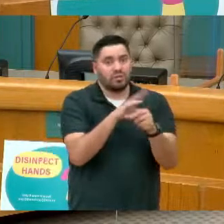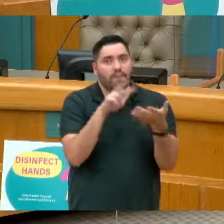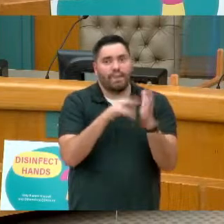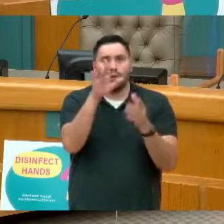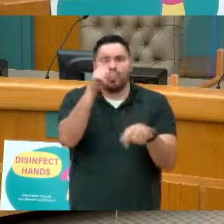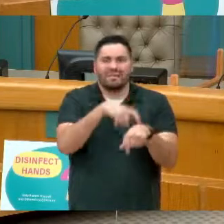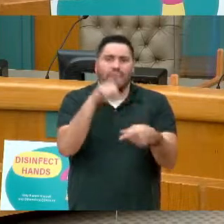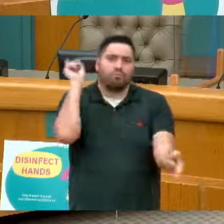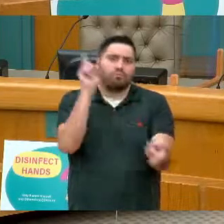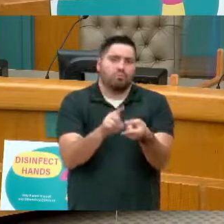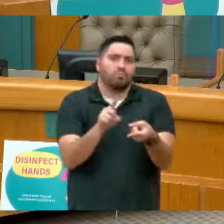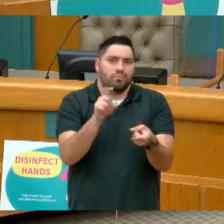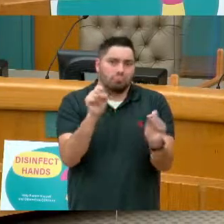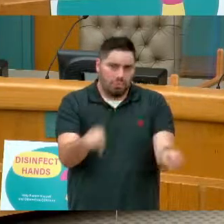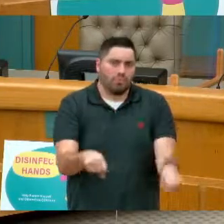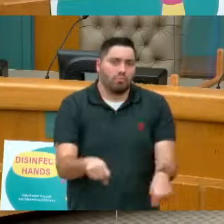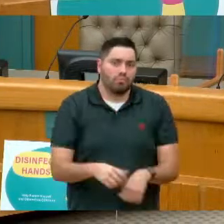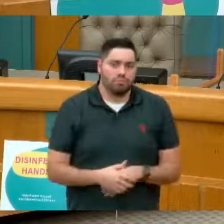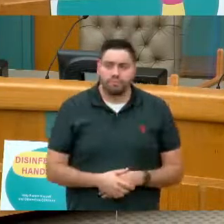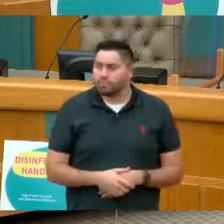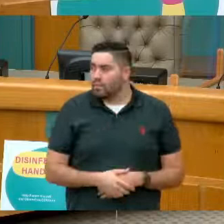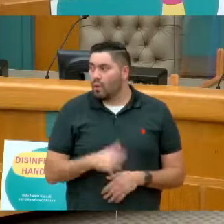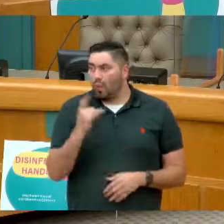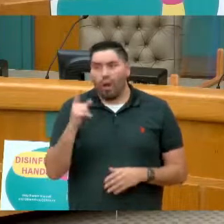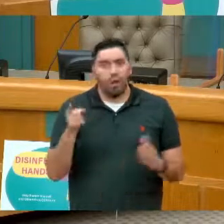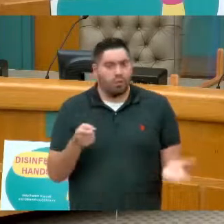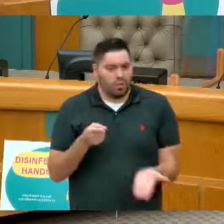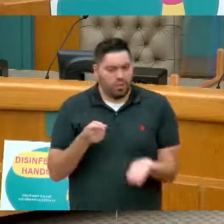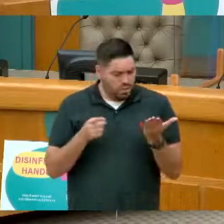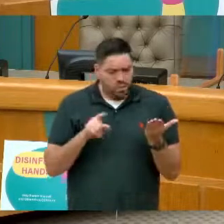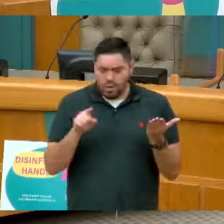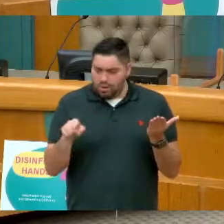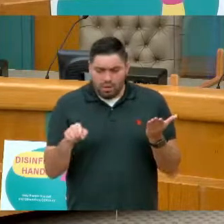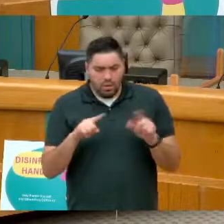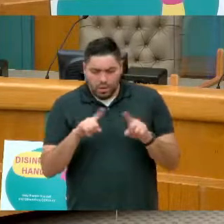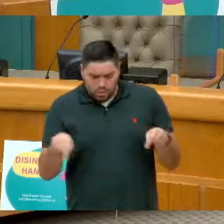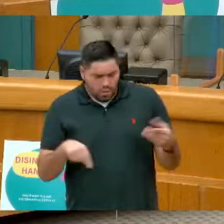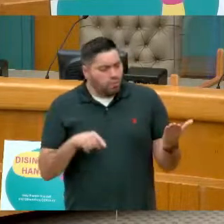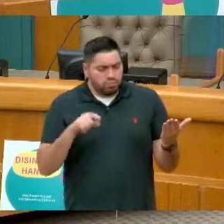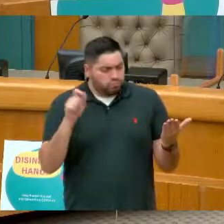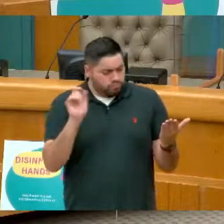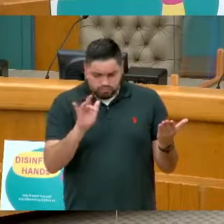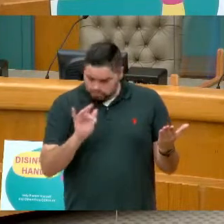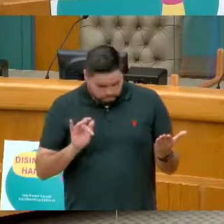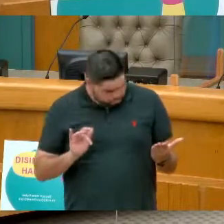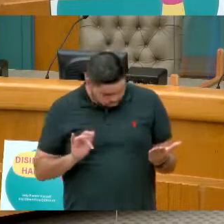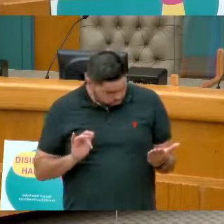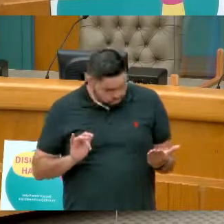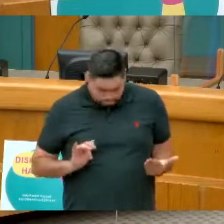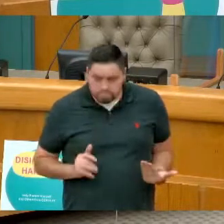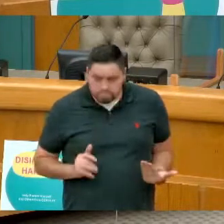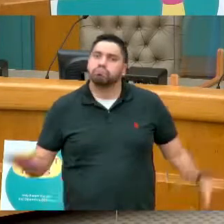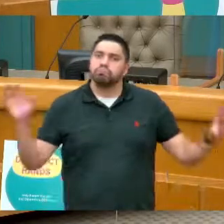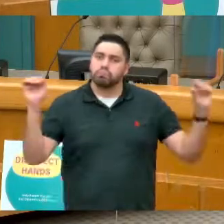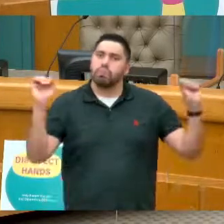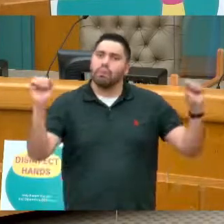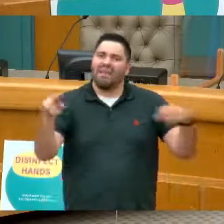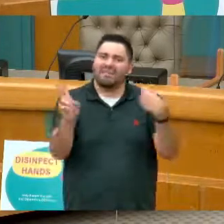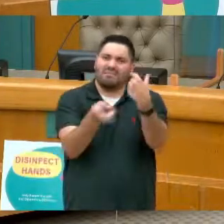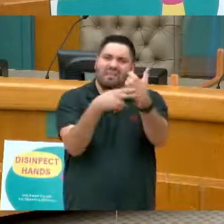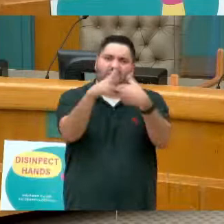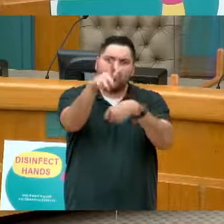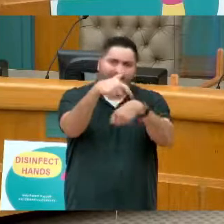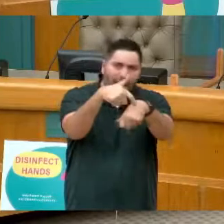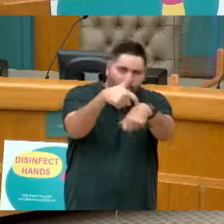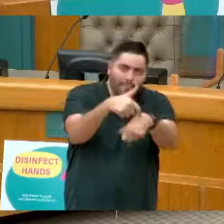plan. While you're on our website, you can print off a sample ballot. And when you print off your sample ballot from our website, you can fill